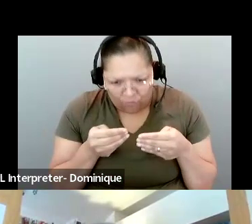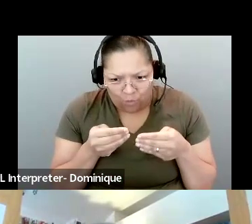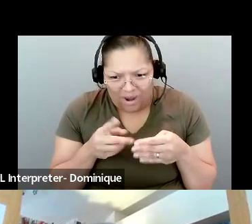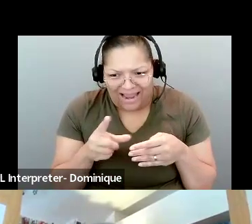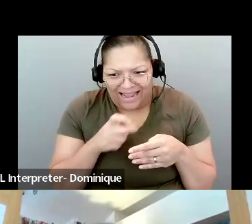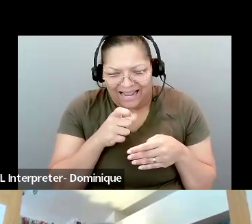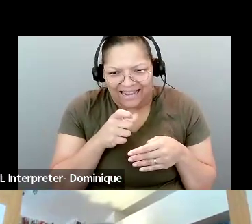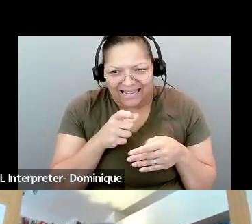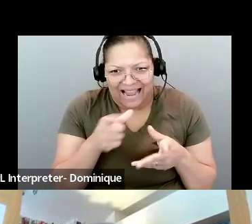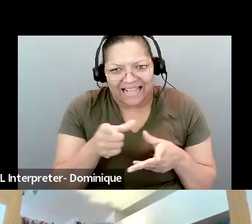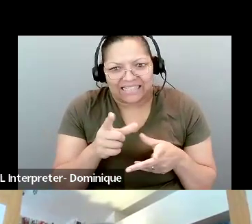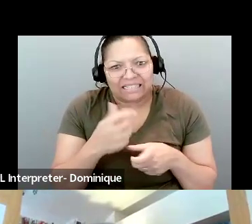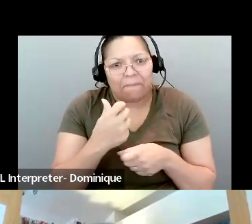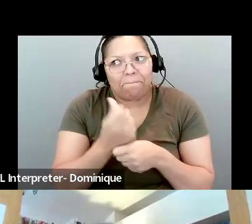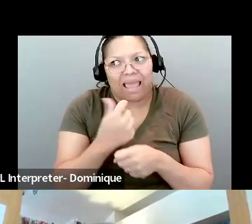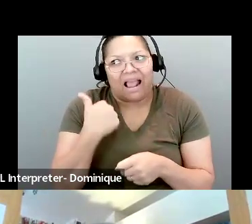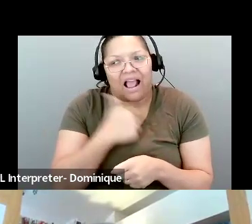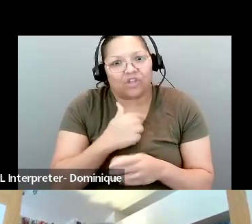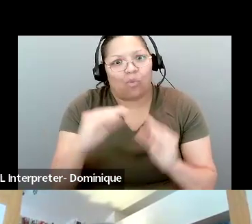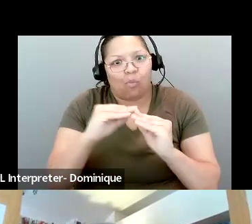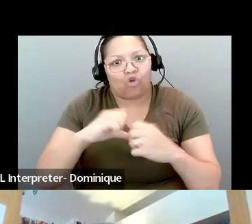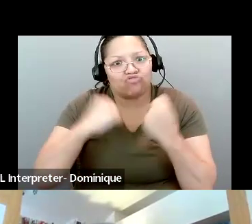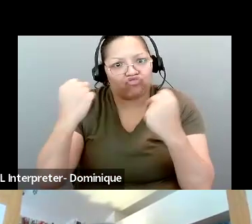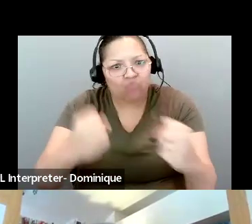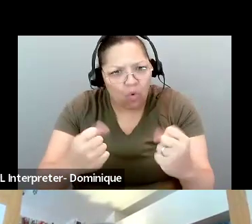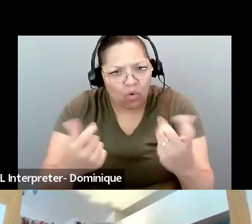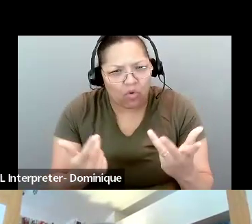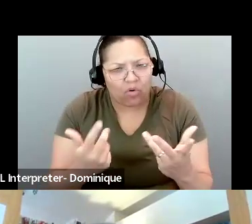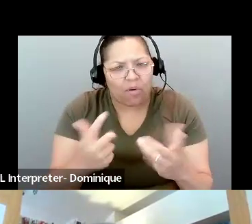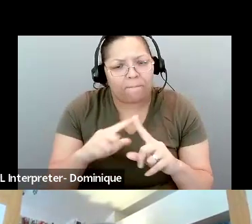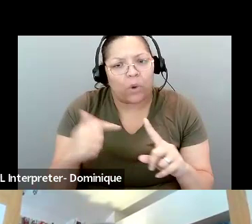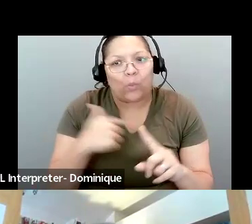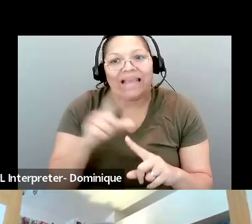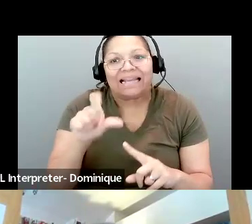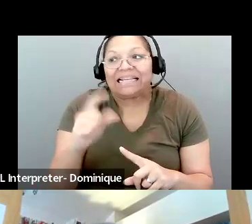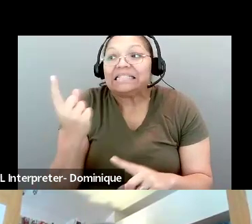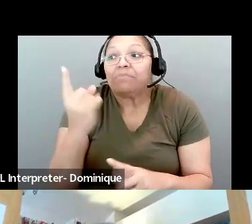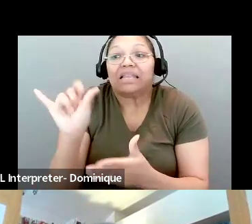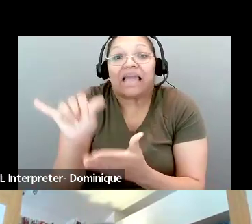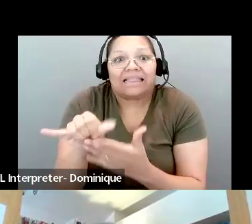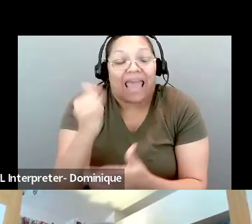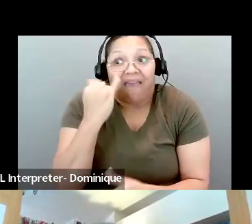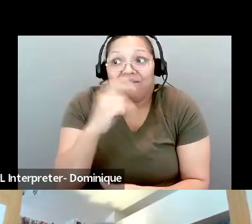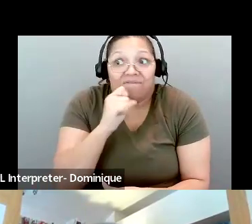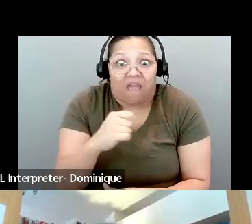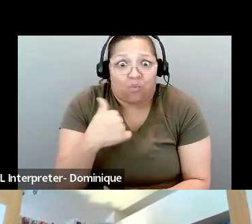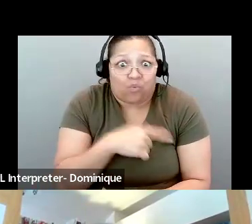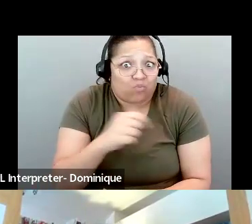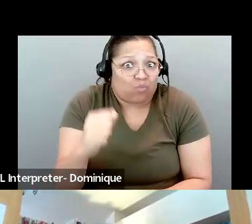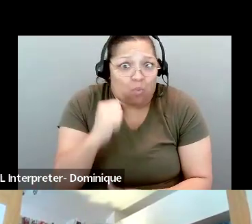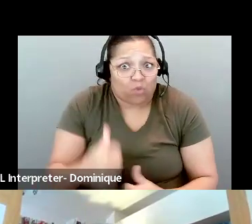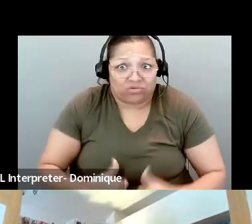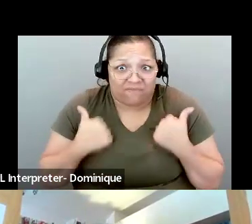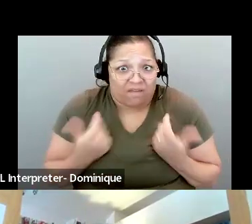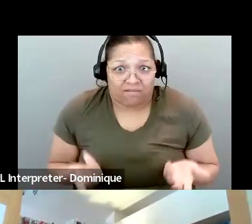just making us stronger. But we need something like that, or we won't survive. And